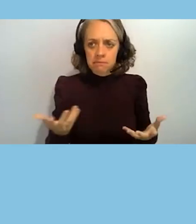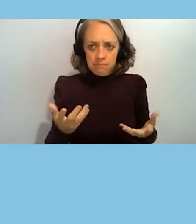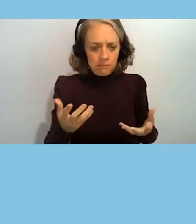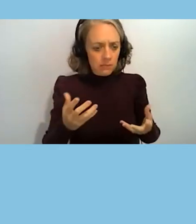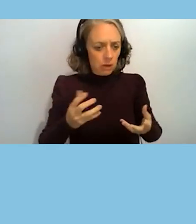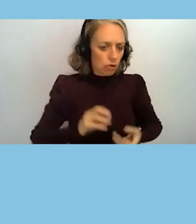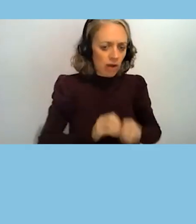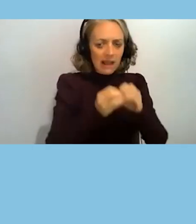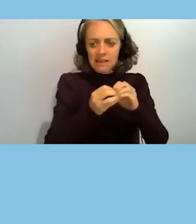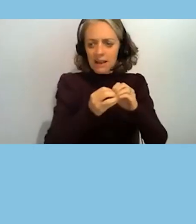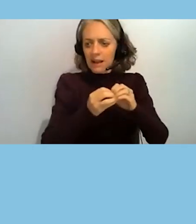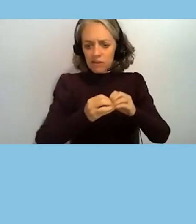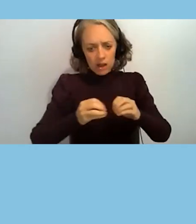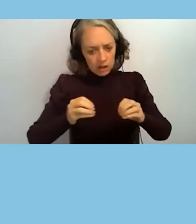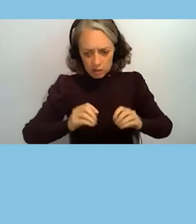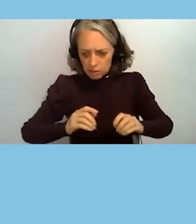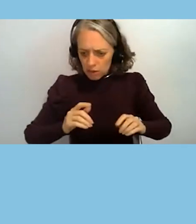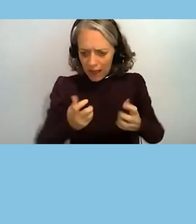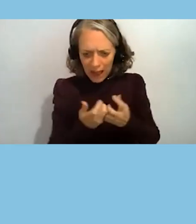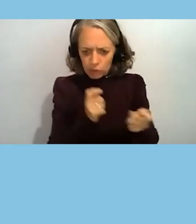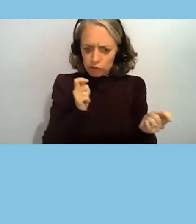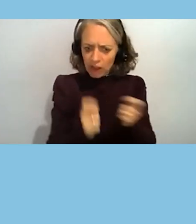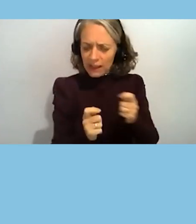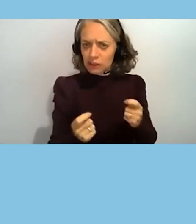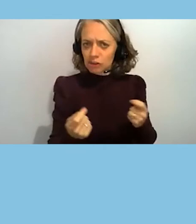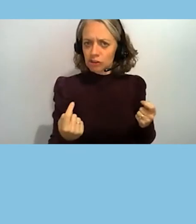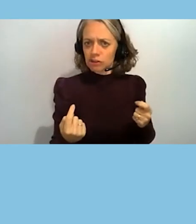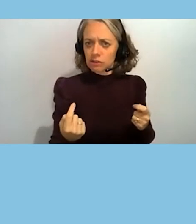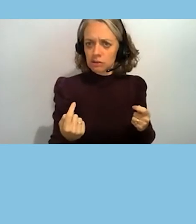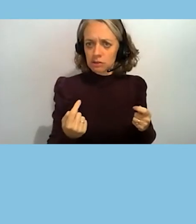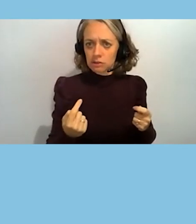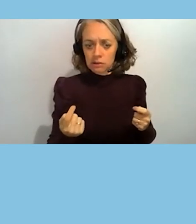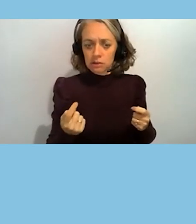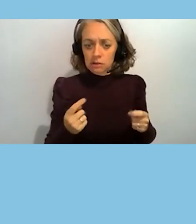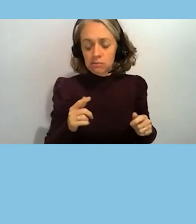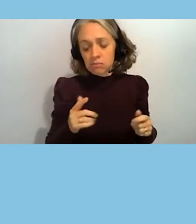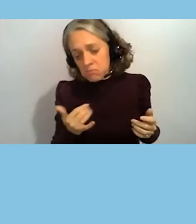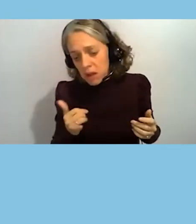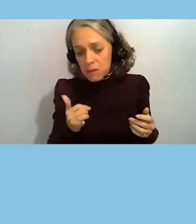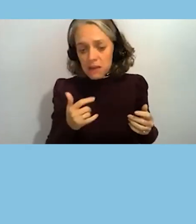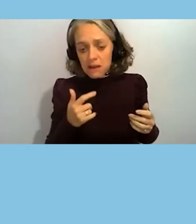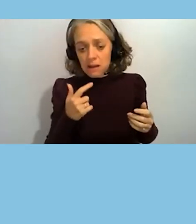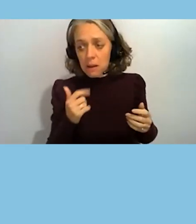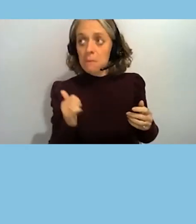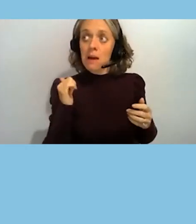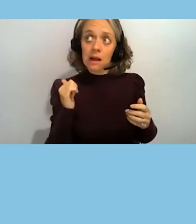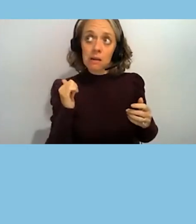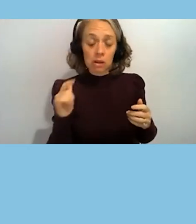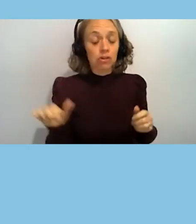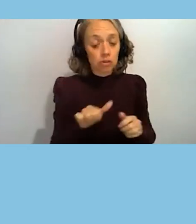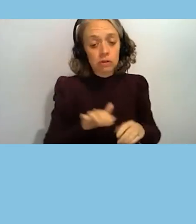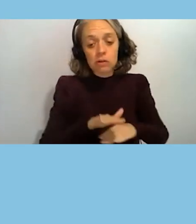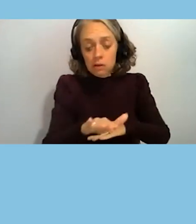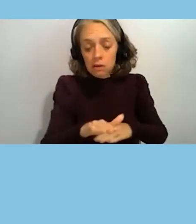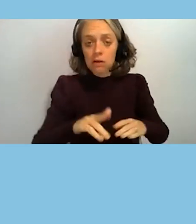curatorial practice could or should be carried out, back out, as people were saying, but maybe we could query that, into the spaces,